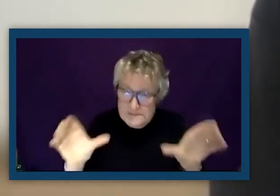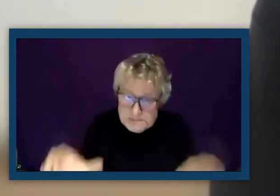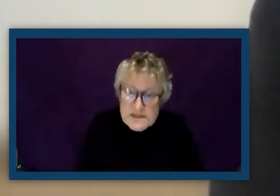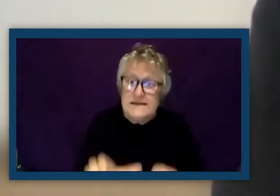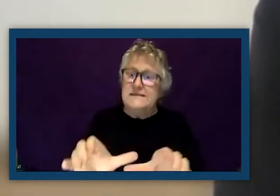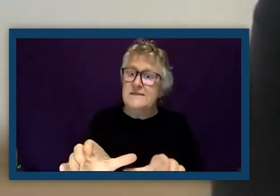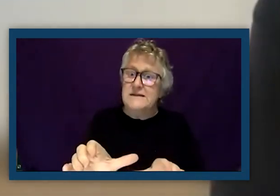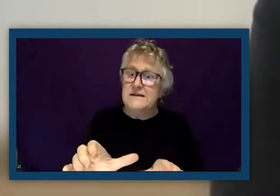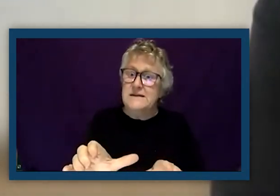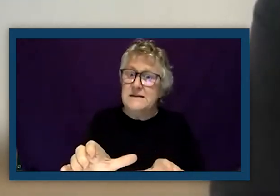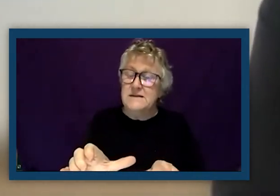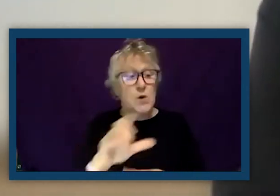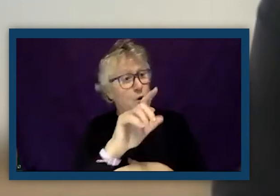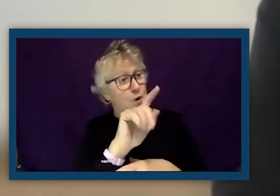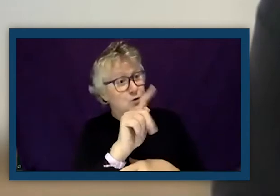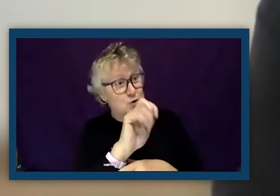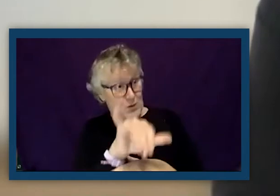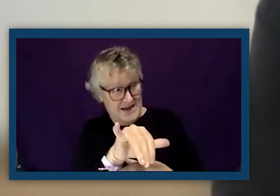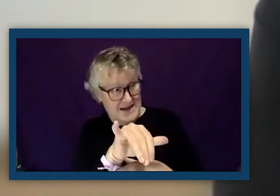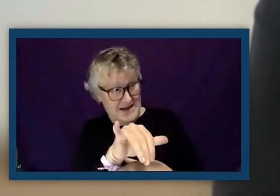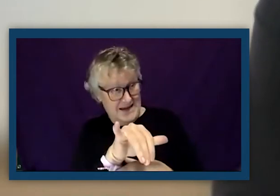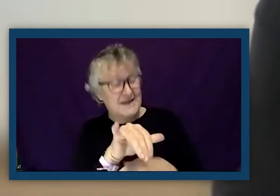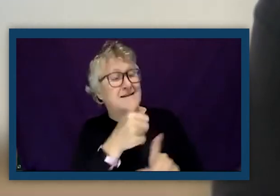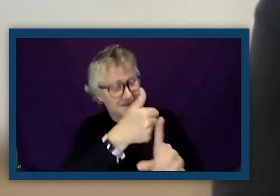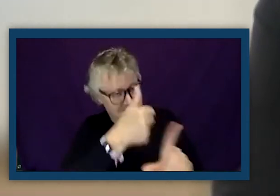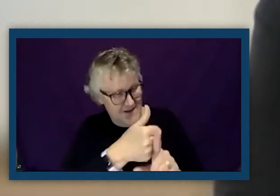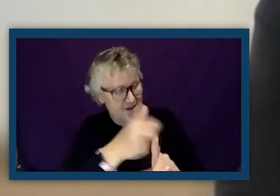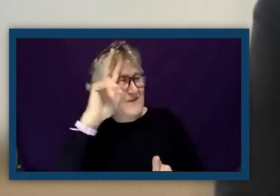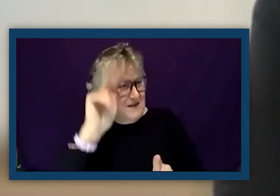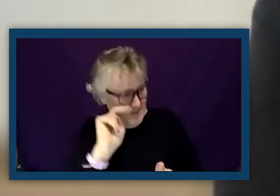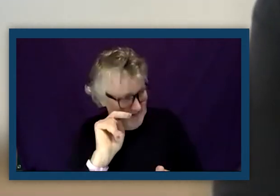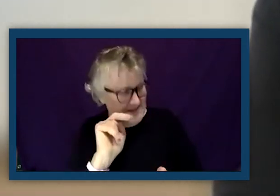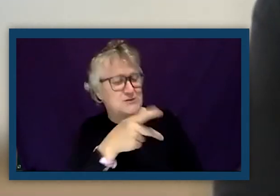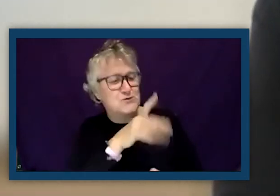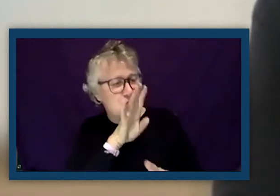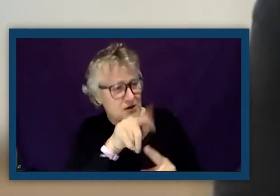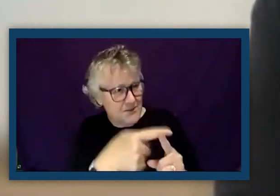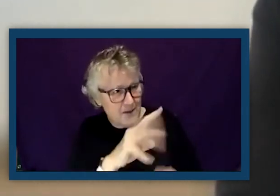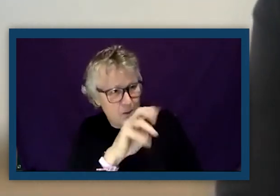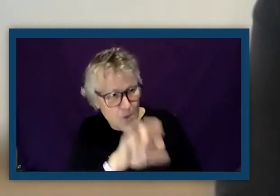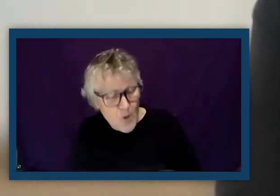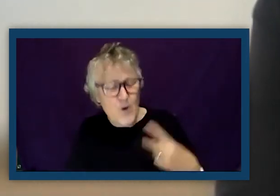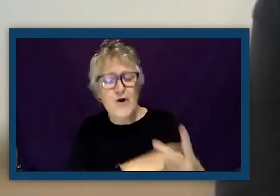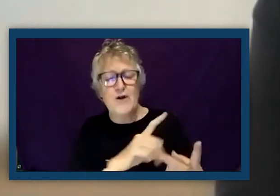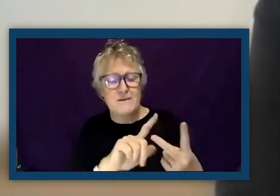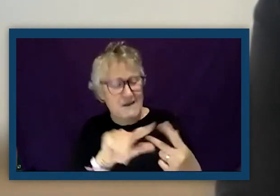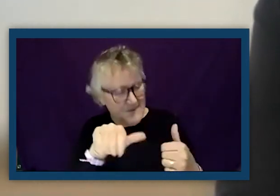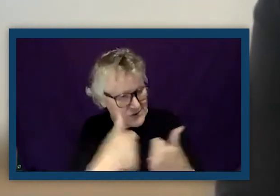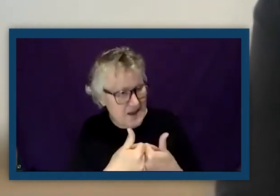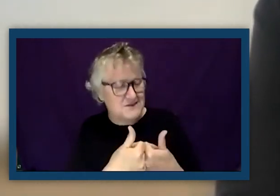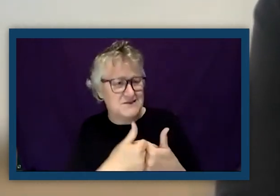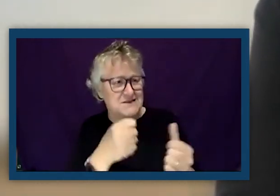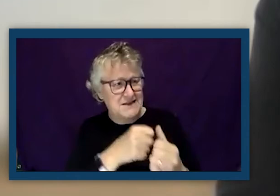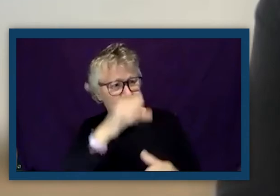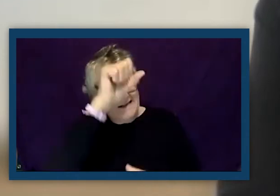because you're Vietnamese and you talked about the war and about the challenges and within the Southeast